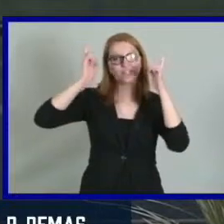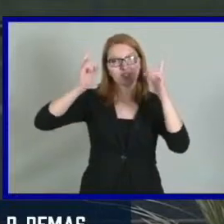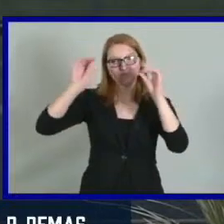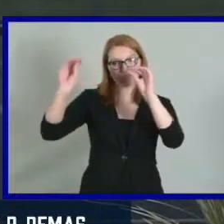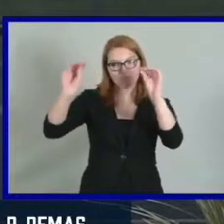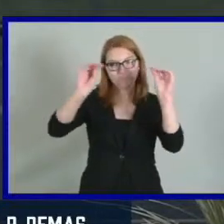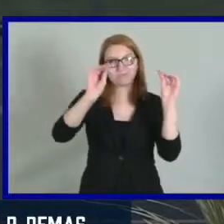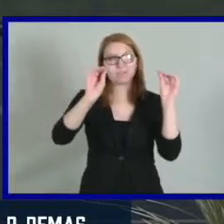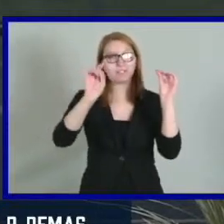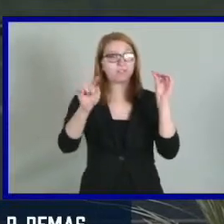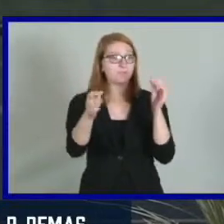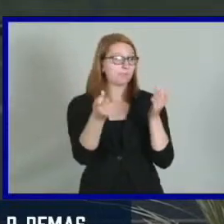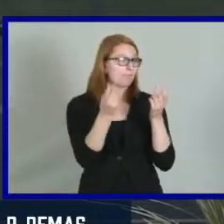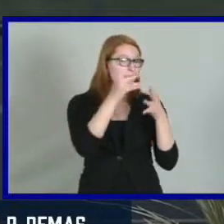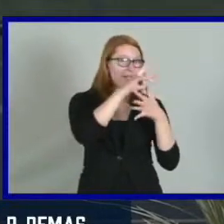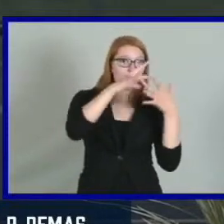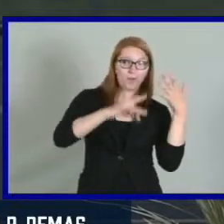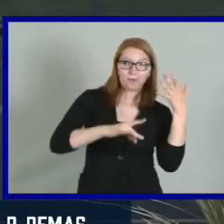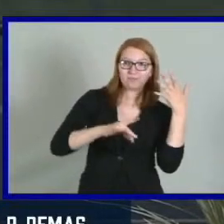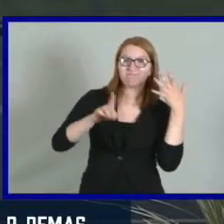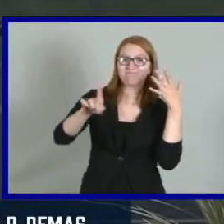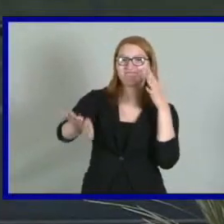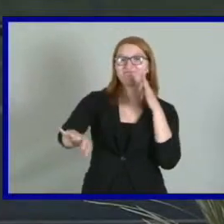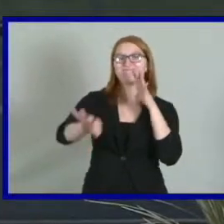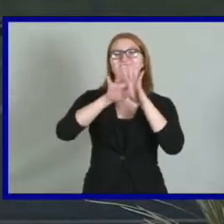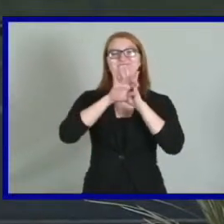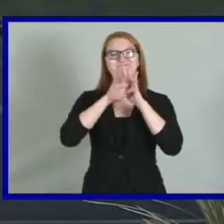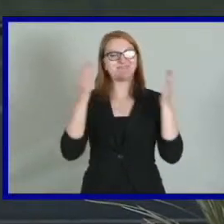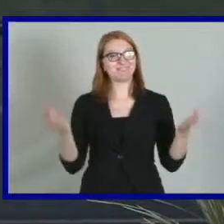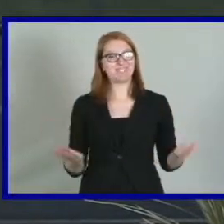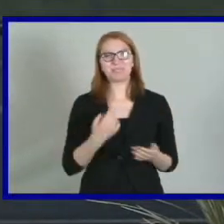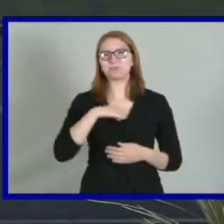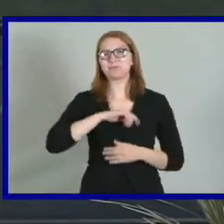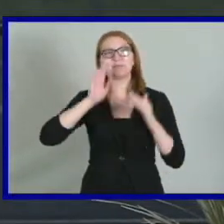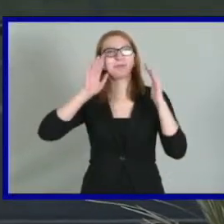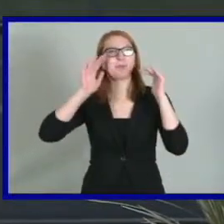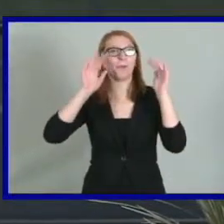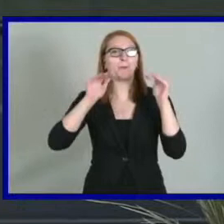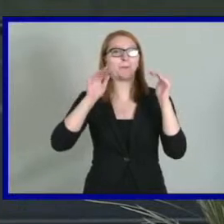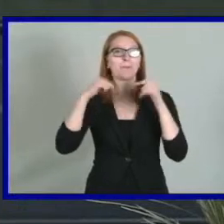to choose, and we sincerely hope your Akron experience